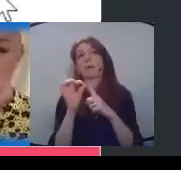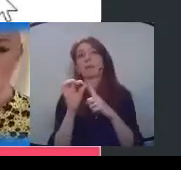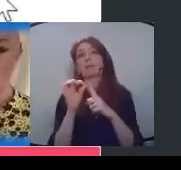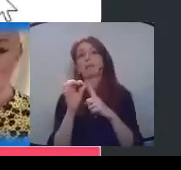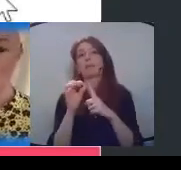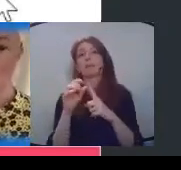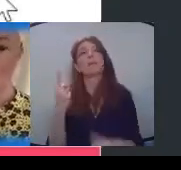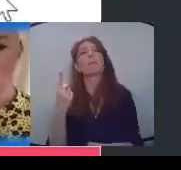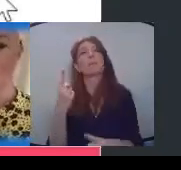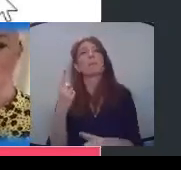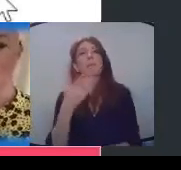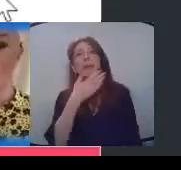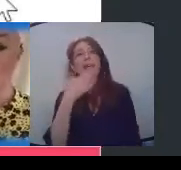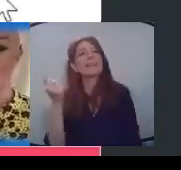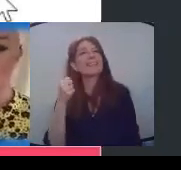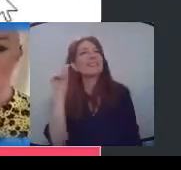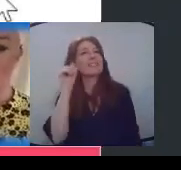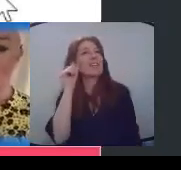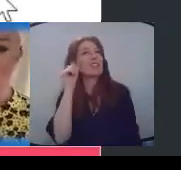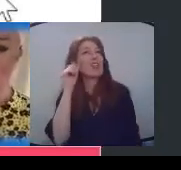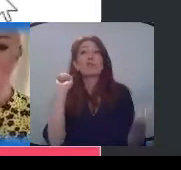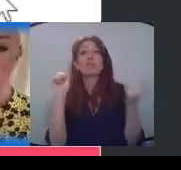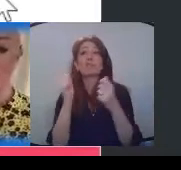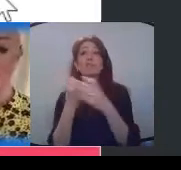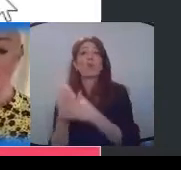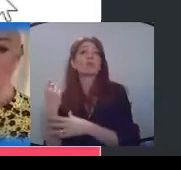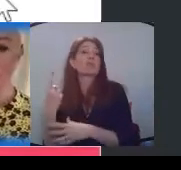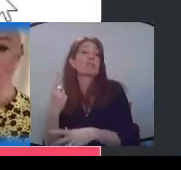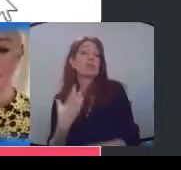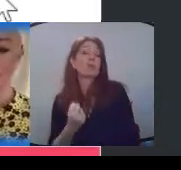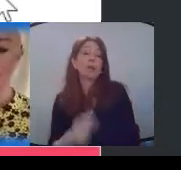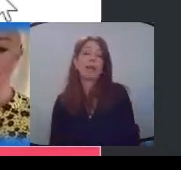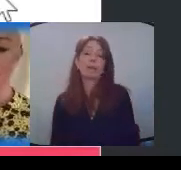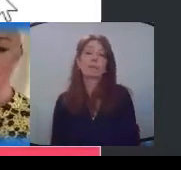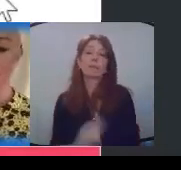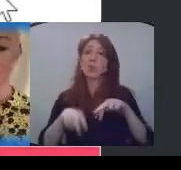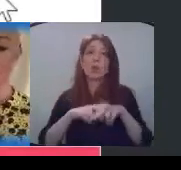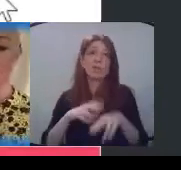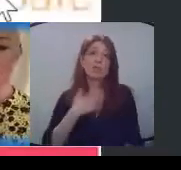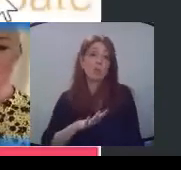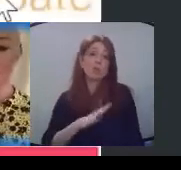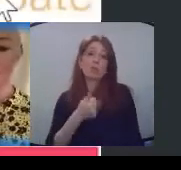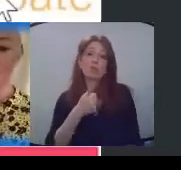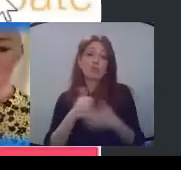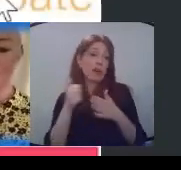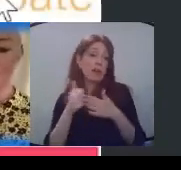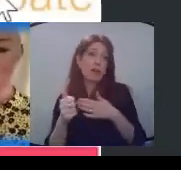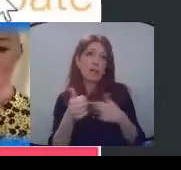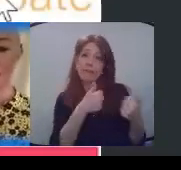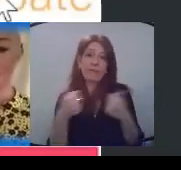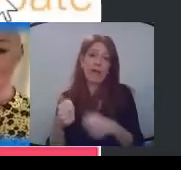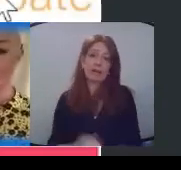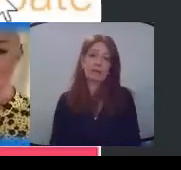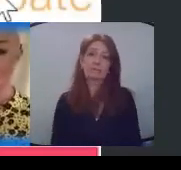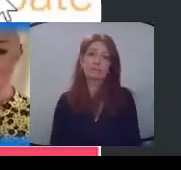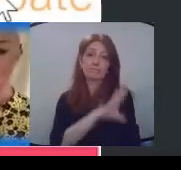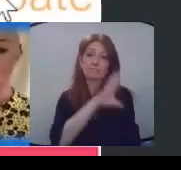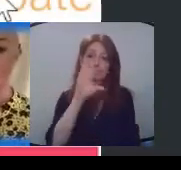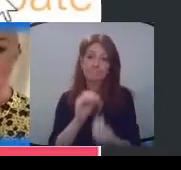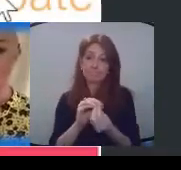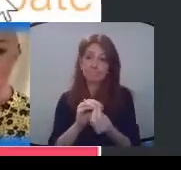an alternative for those who do not want to be using an app on a regular basis. So just to kind of sum it up,